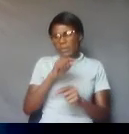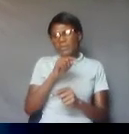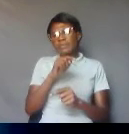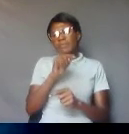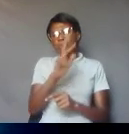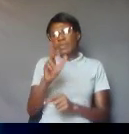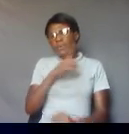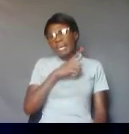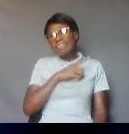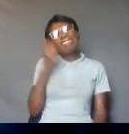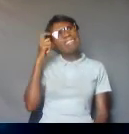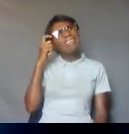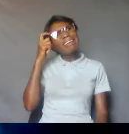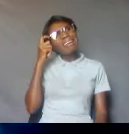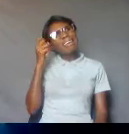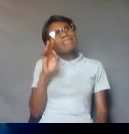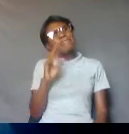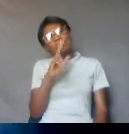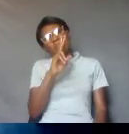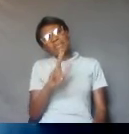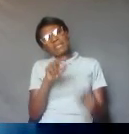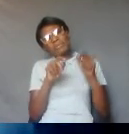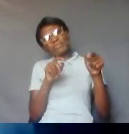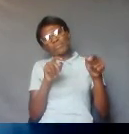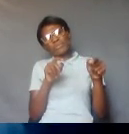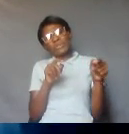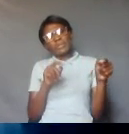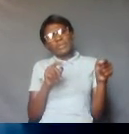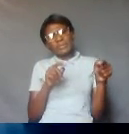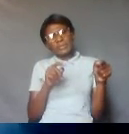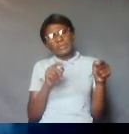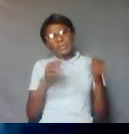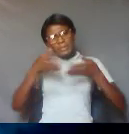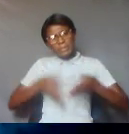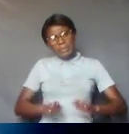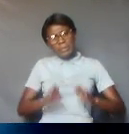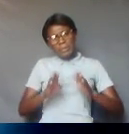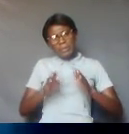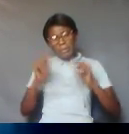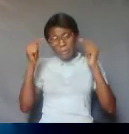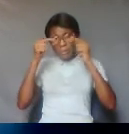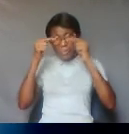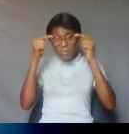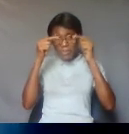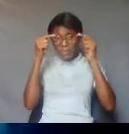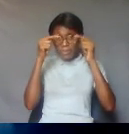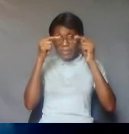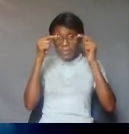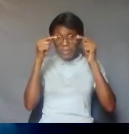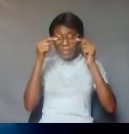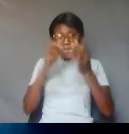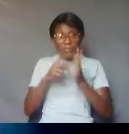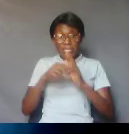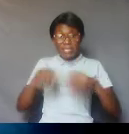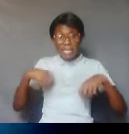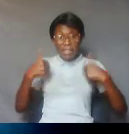a person is different. They are not healthy, or they are not in the right image, as I said before, the